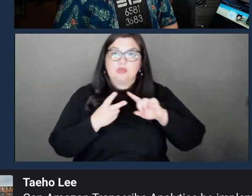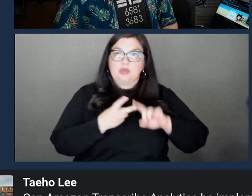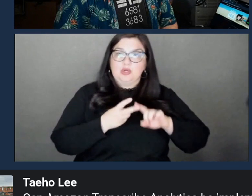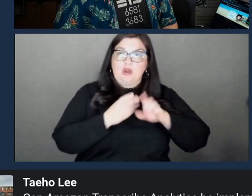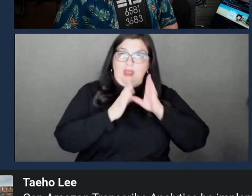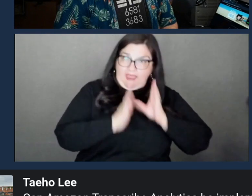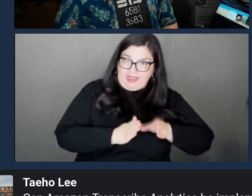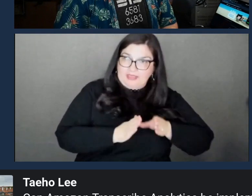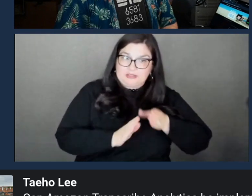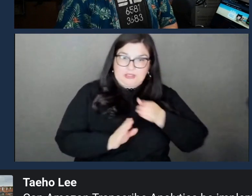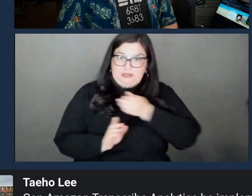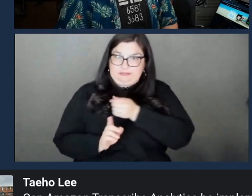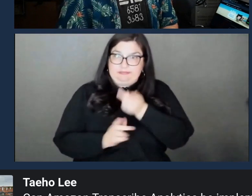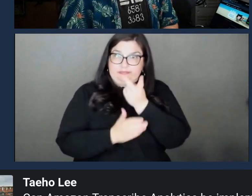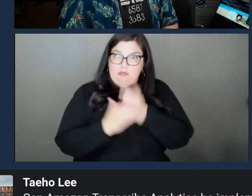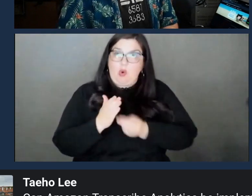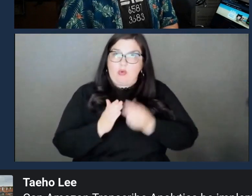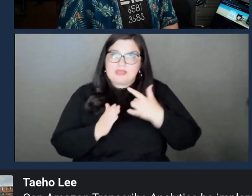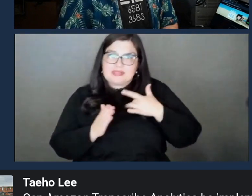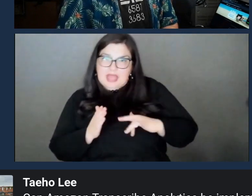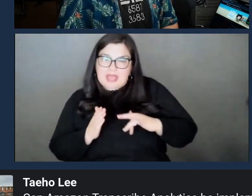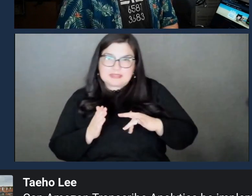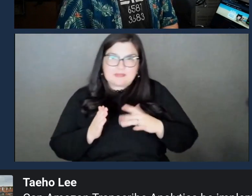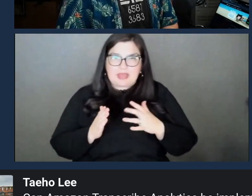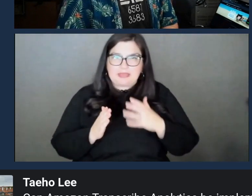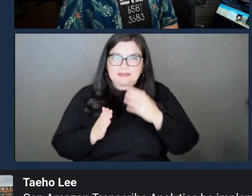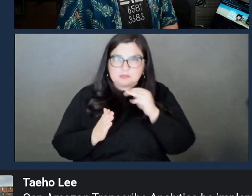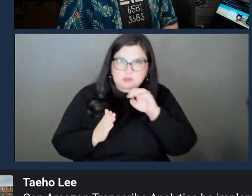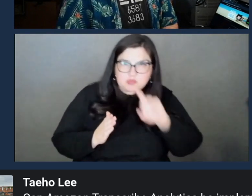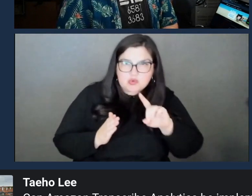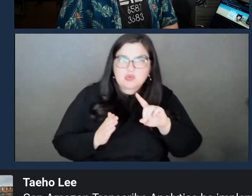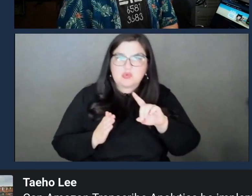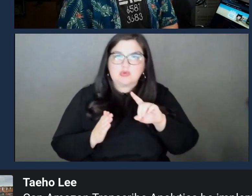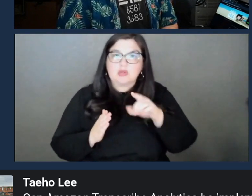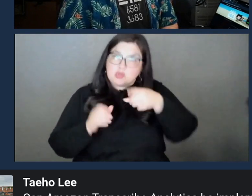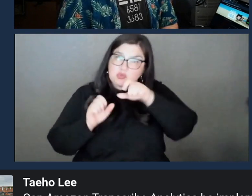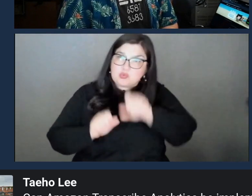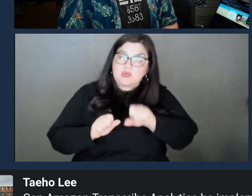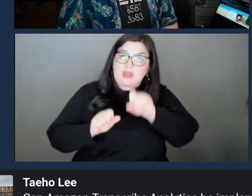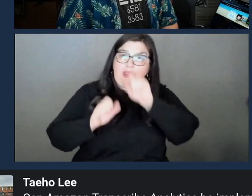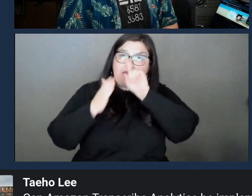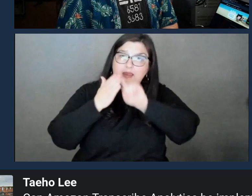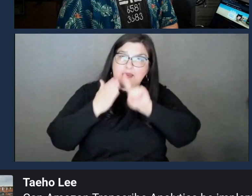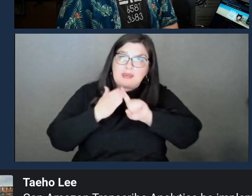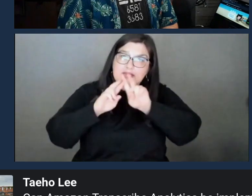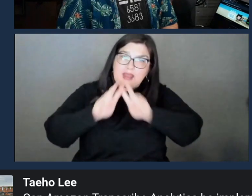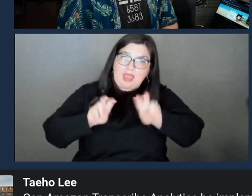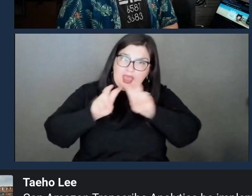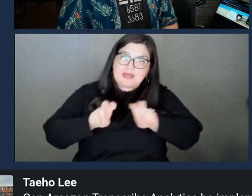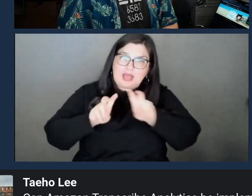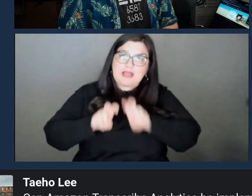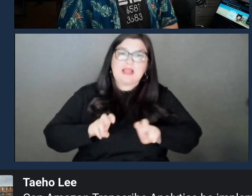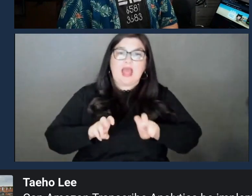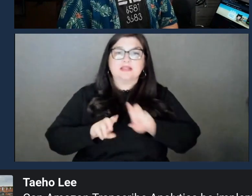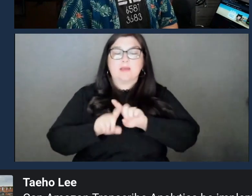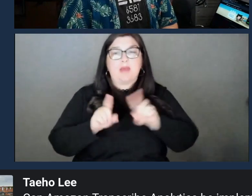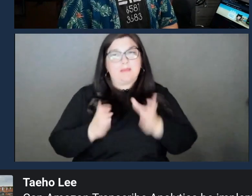that we've developed. So to answer your question, yes, you can analyze it, but I would recommend optimizing it